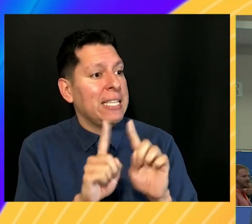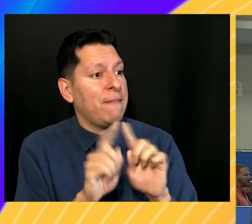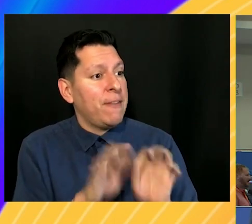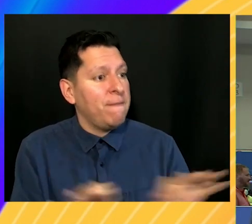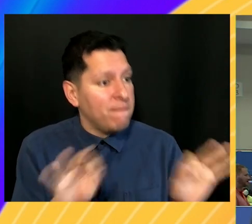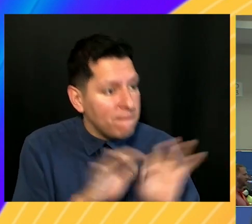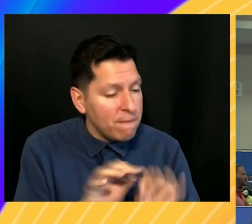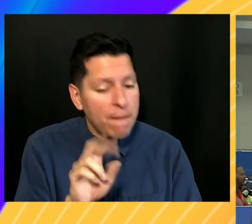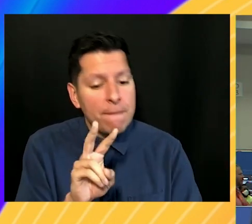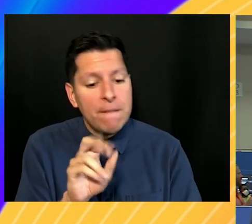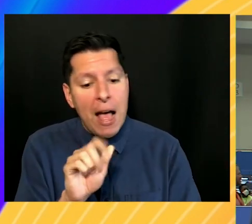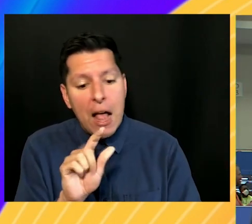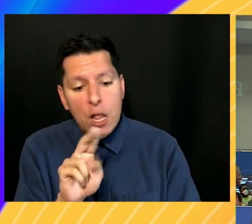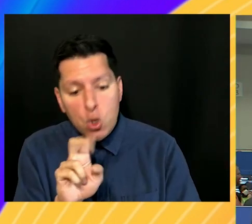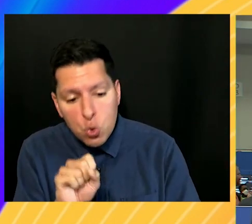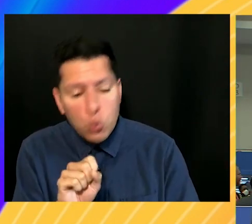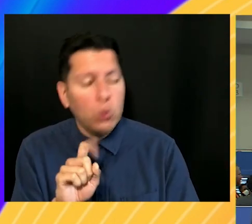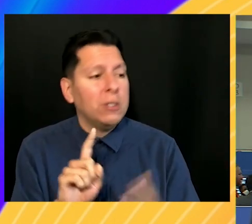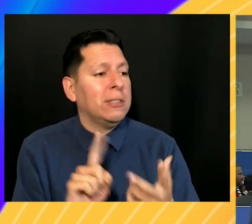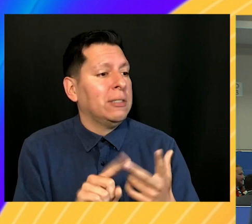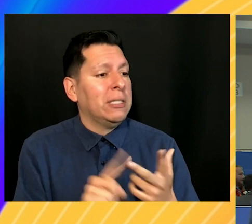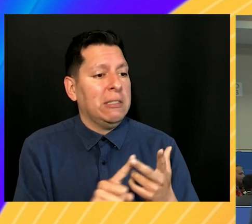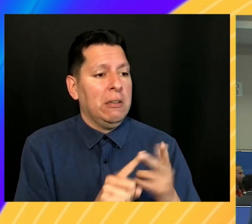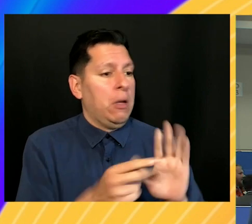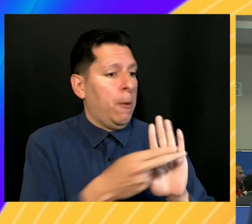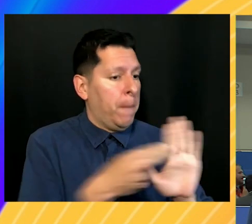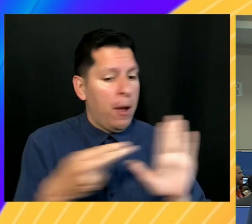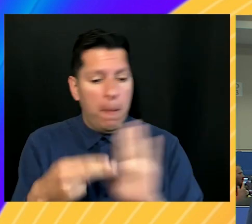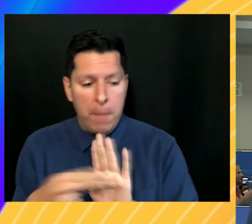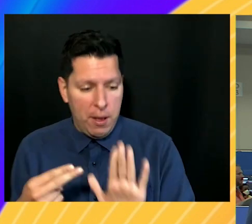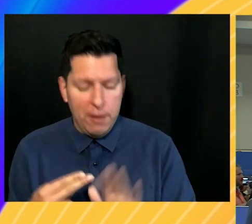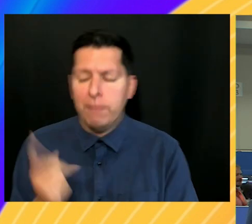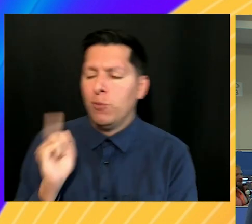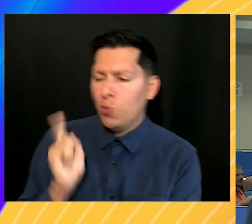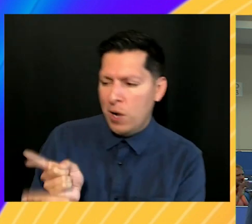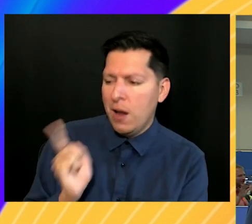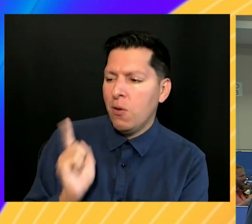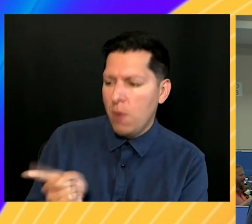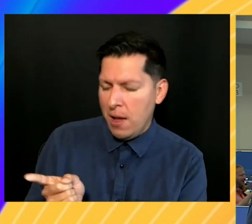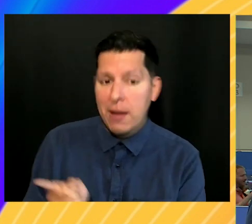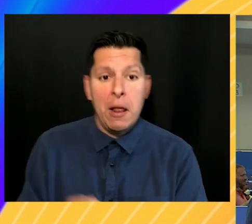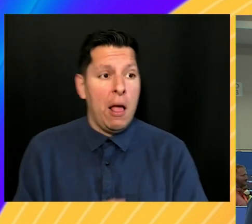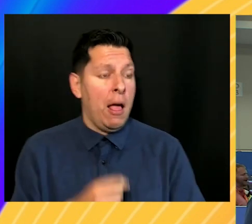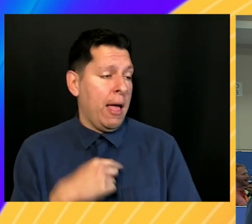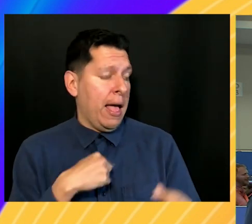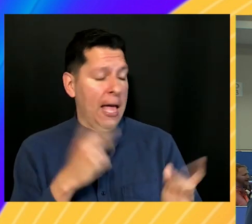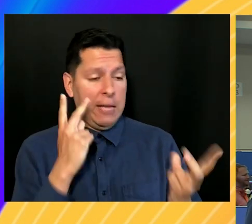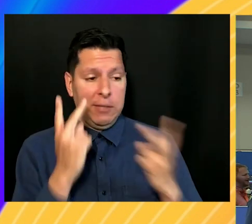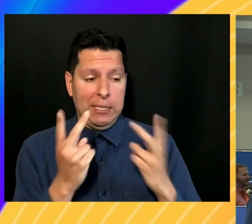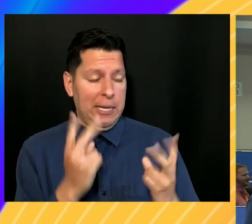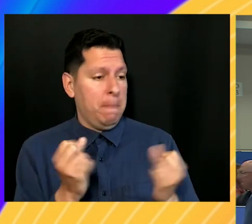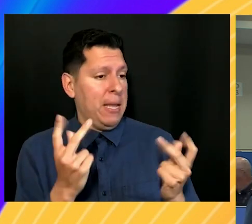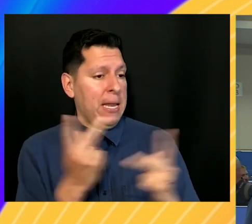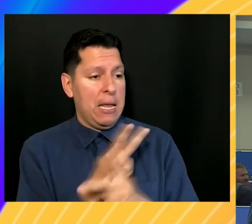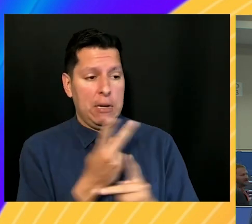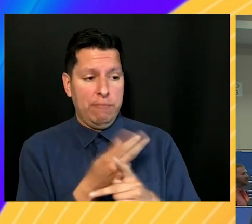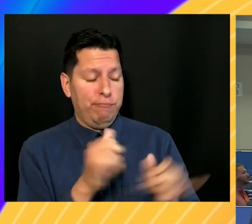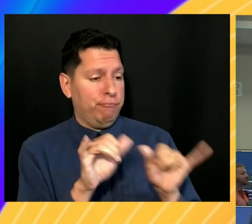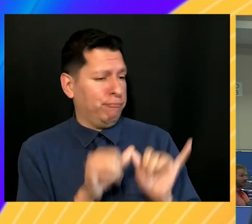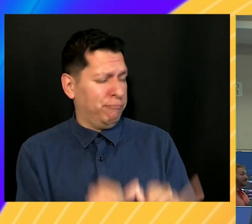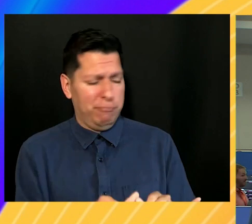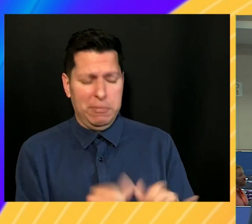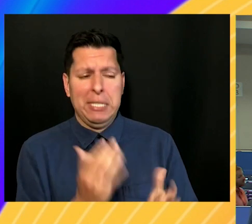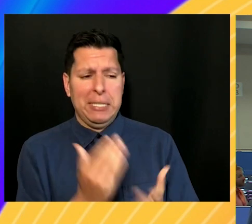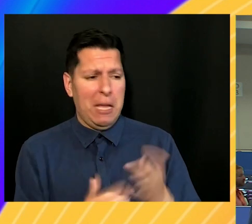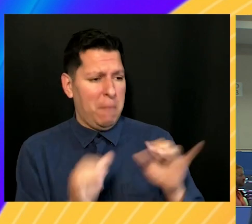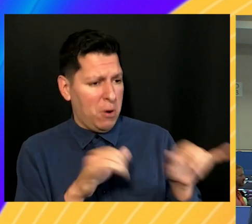different. Totally. You know, and I understand just with working with a lot of log aggregators, like there's some sort of common information models out